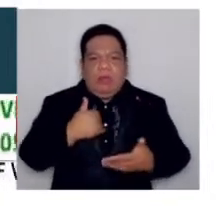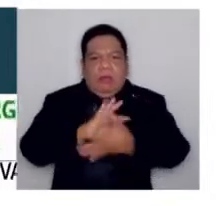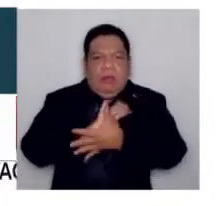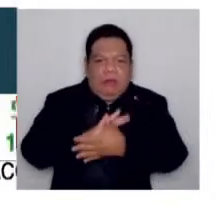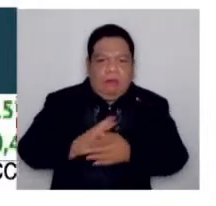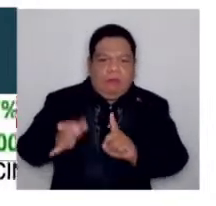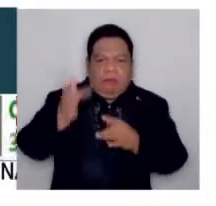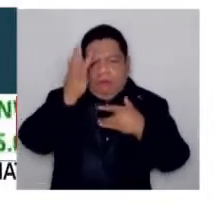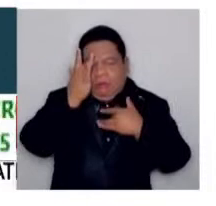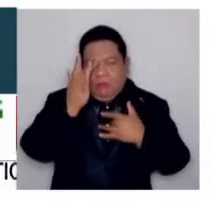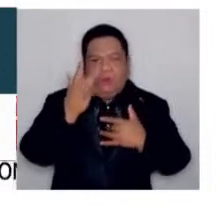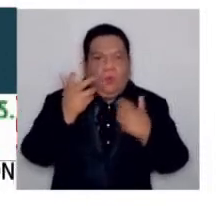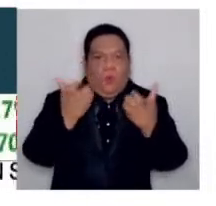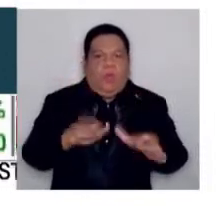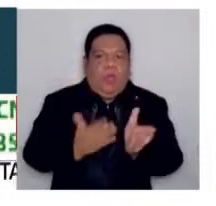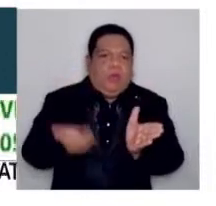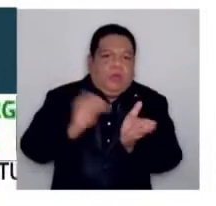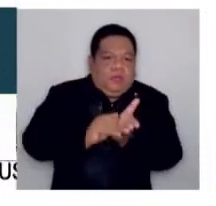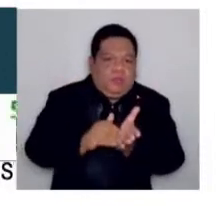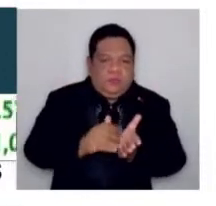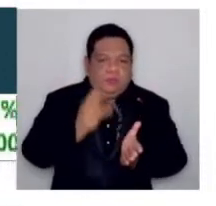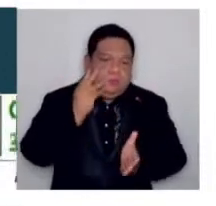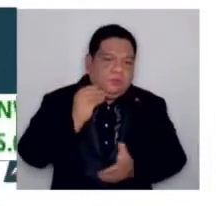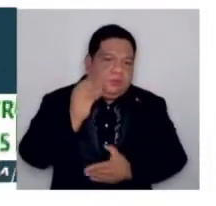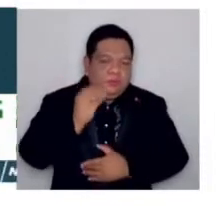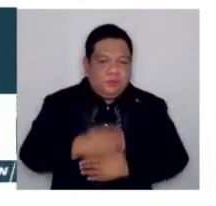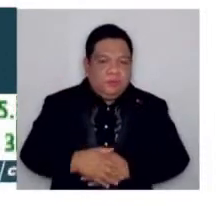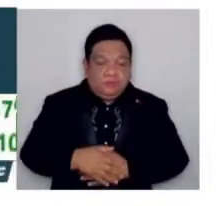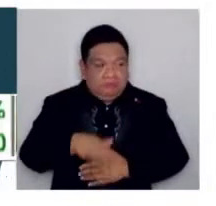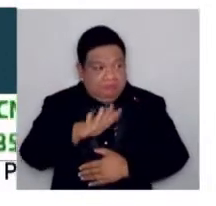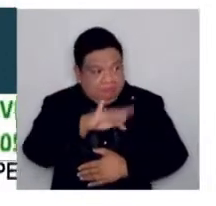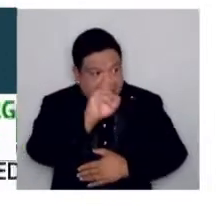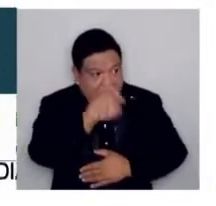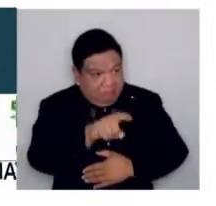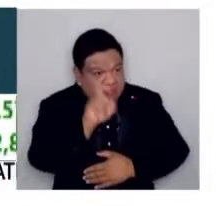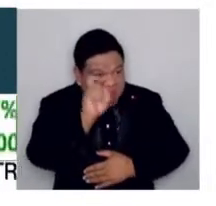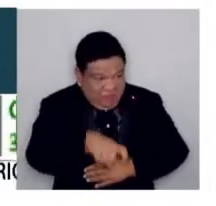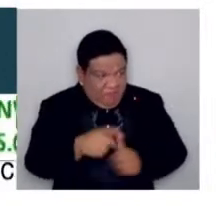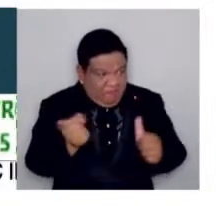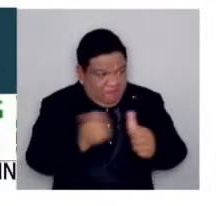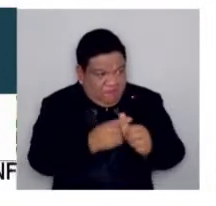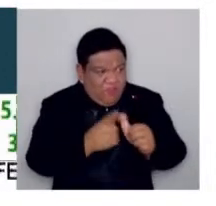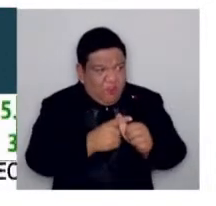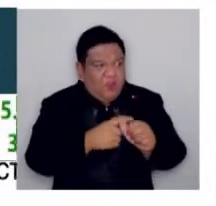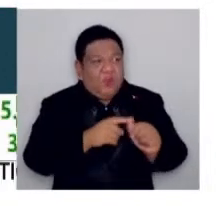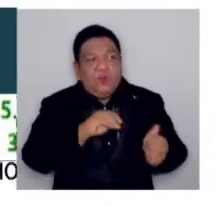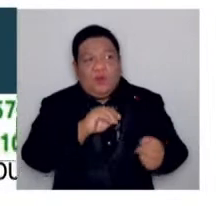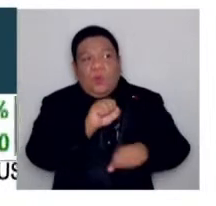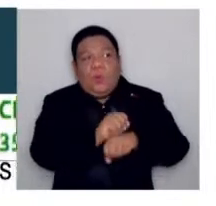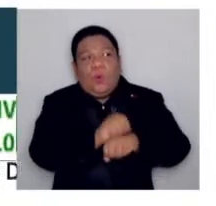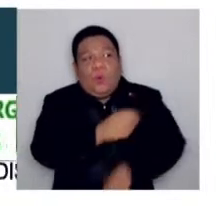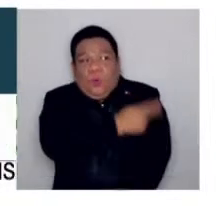so they do not want to go through it again. Pero hindi ho ba dapat yung frontliners muna ang mauna?